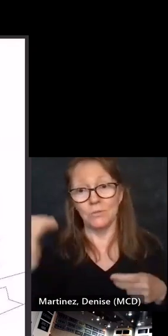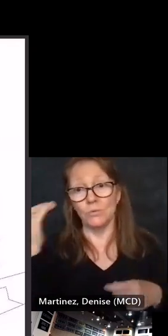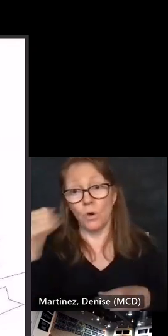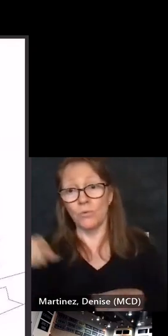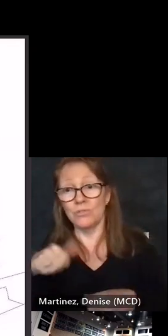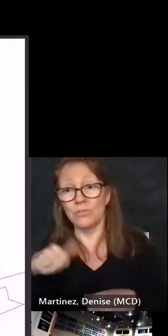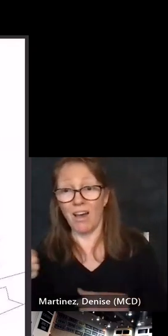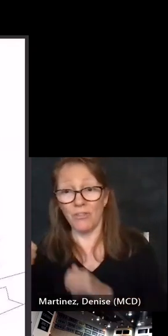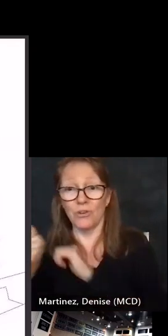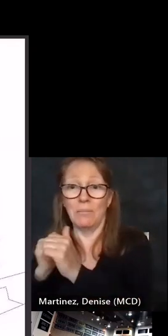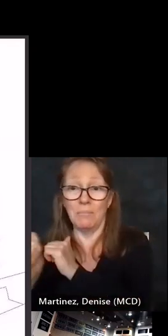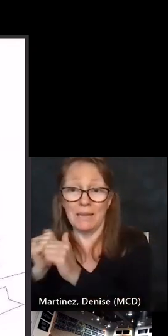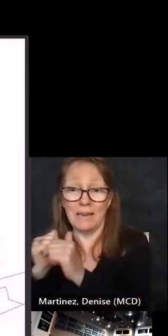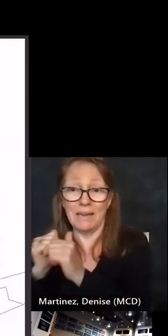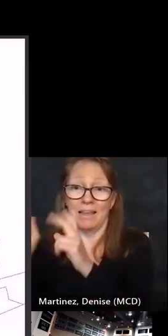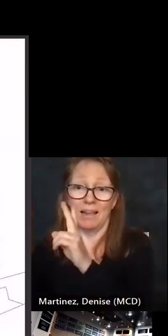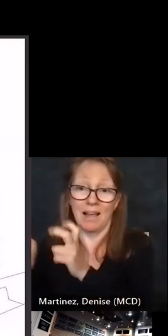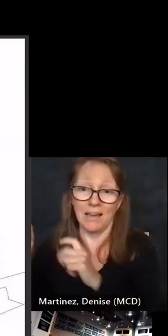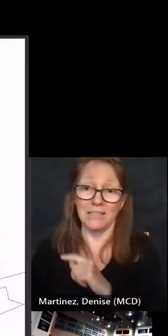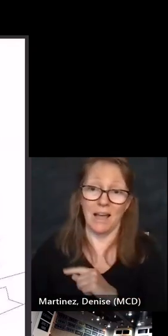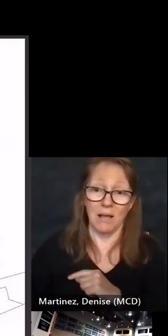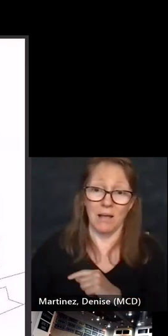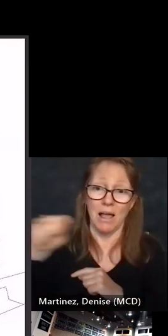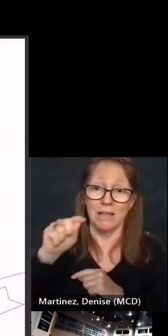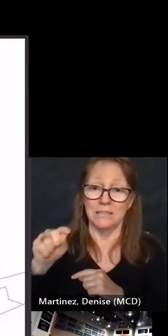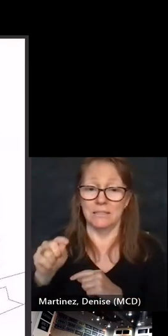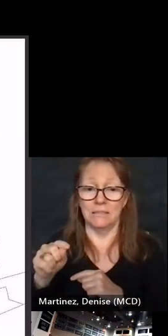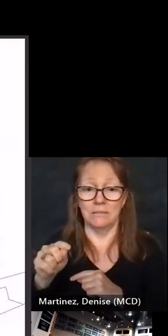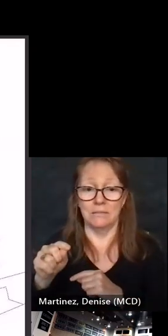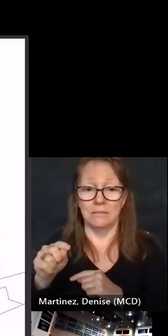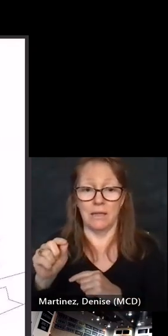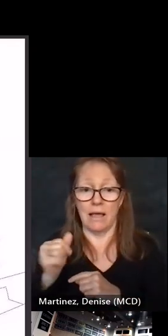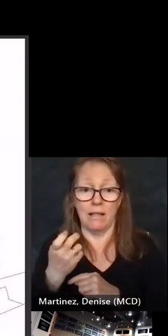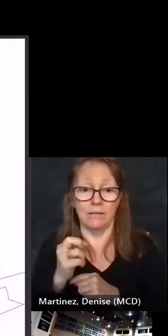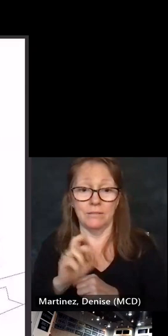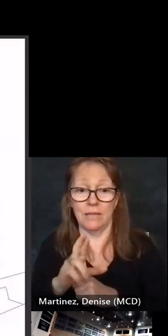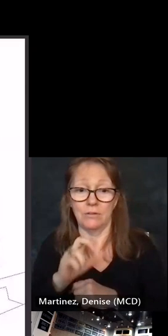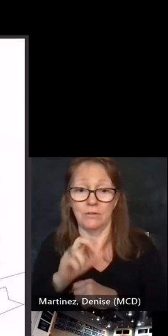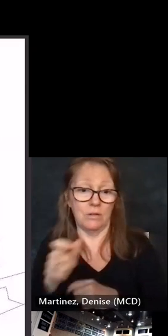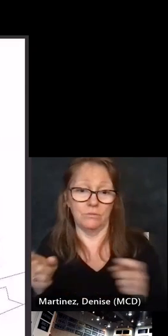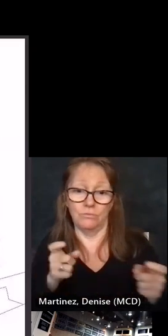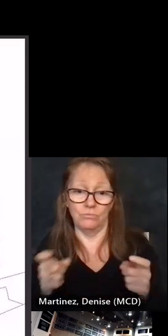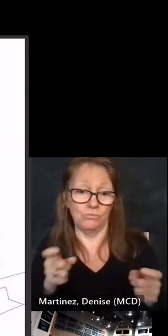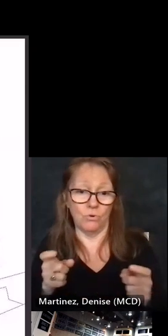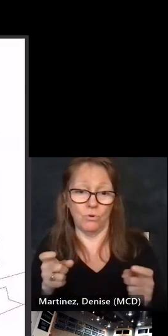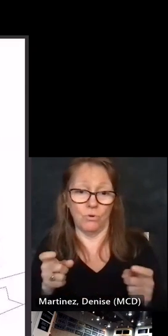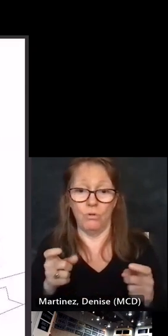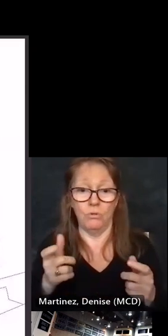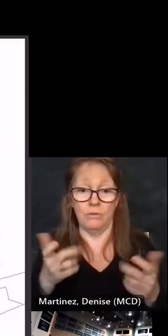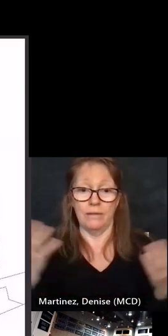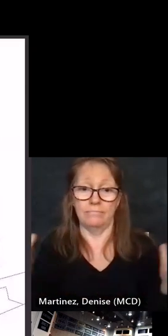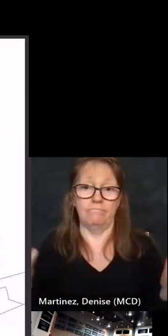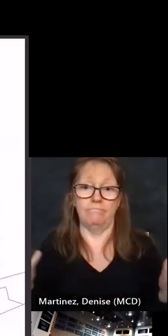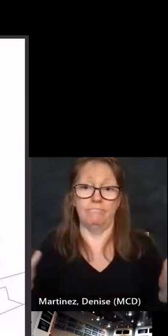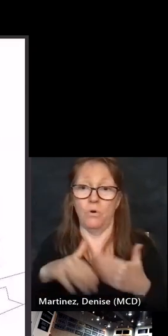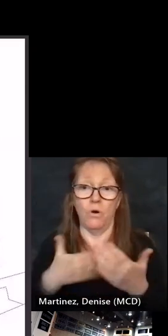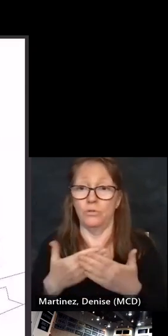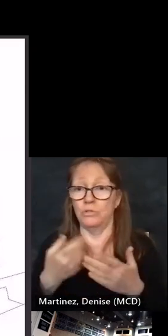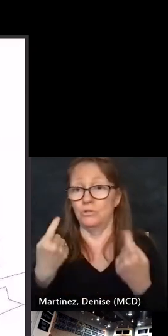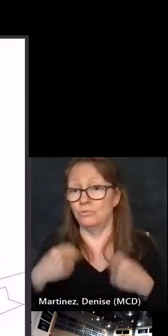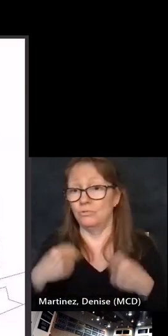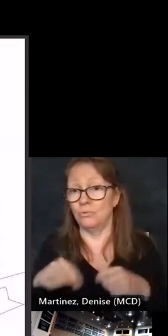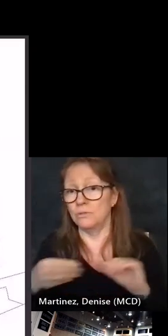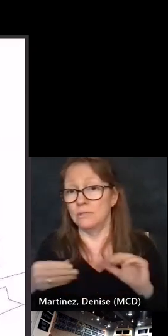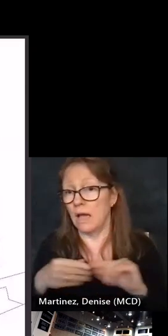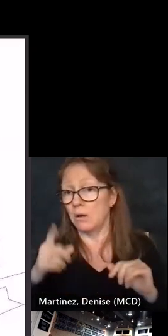that we don't, Alexander's not in control of, the T's not in control of. I think that's all she was trying to say. I don't think she was trying to